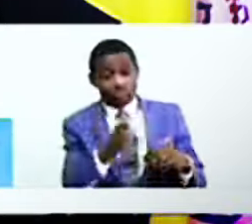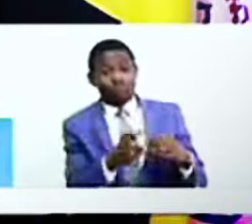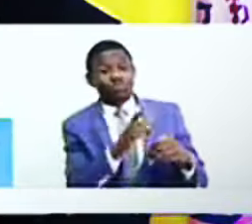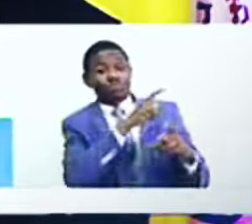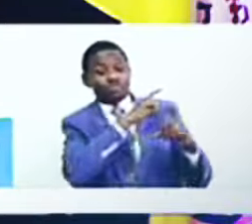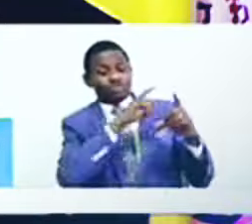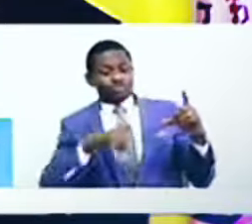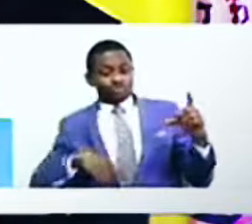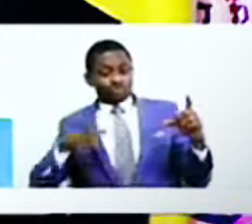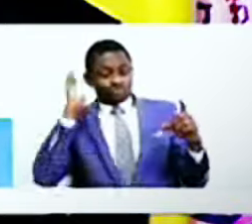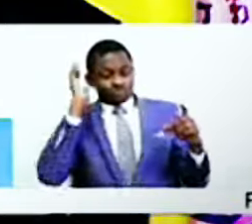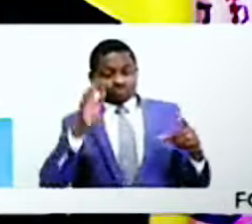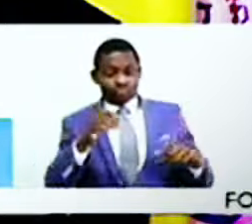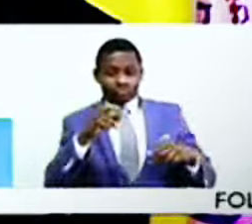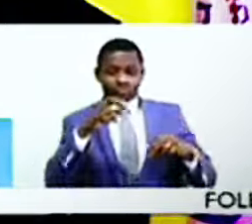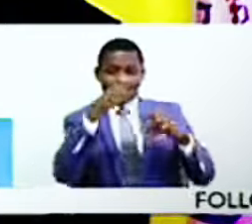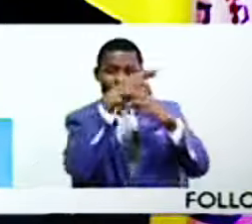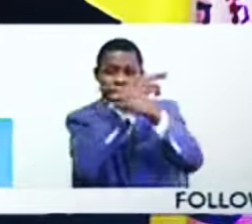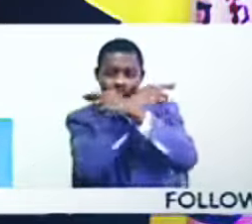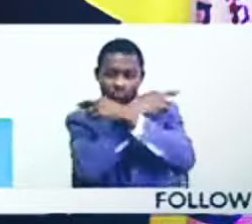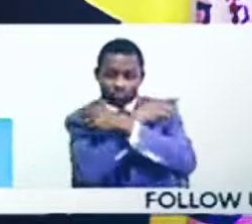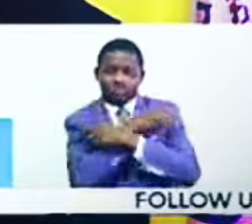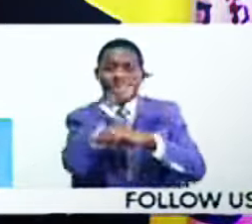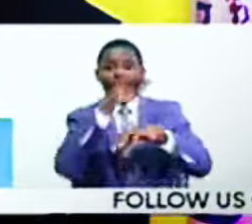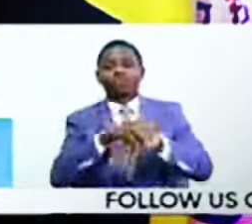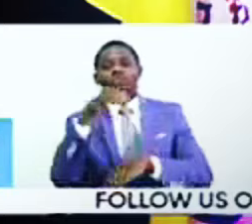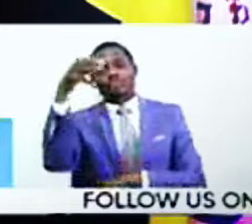Look at how he described the Spirit of the Lord.